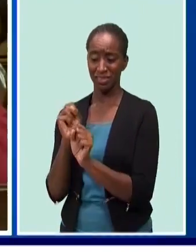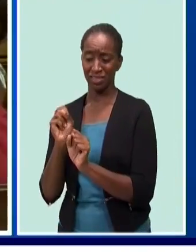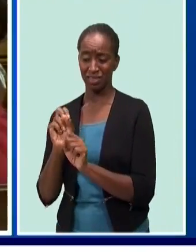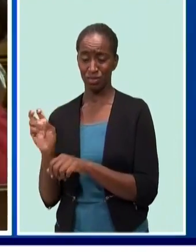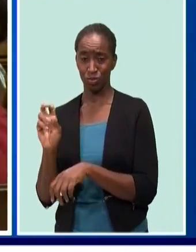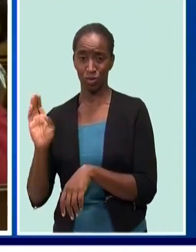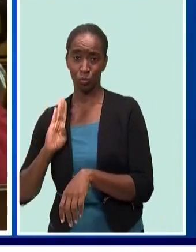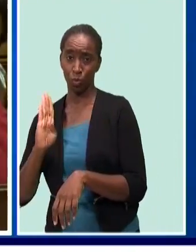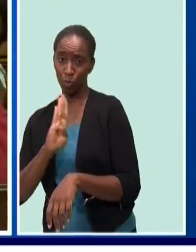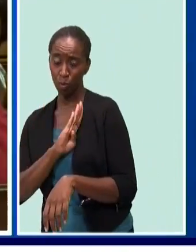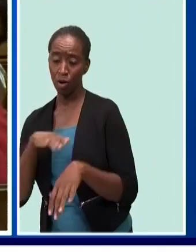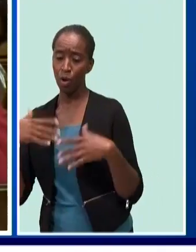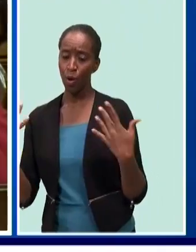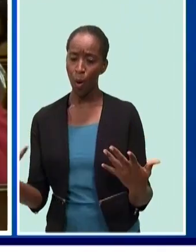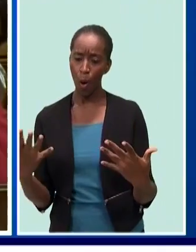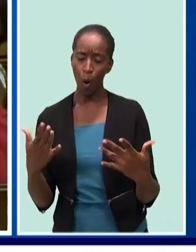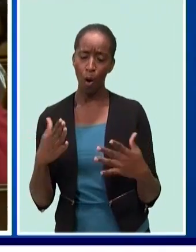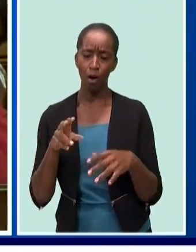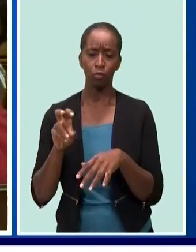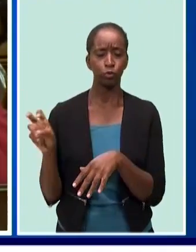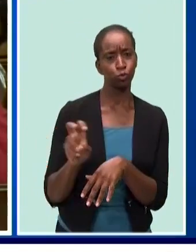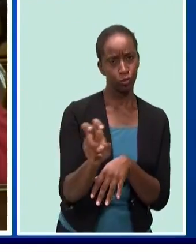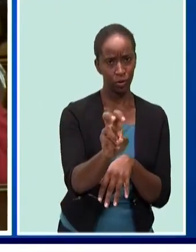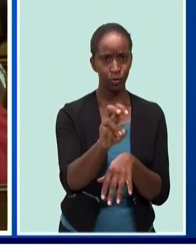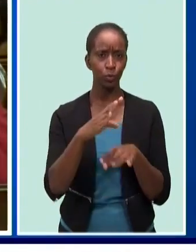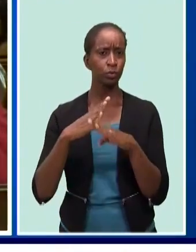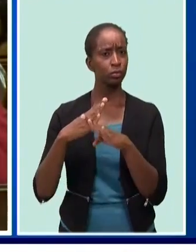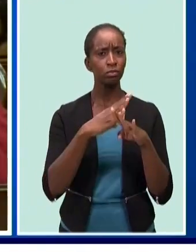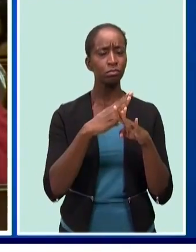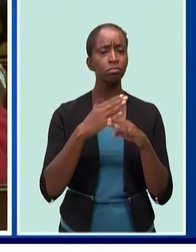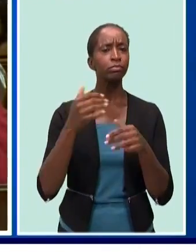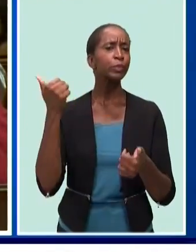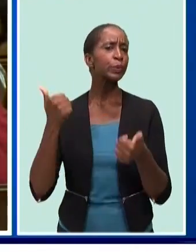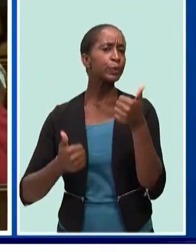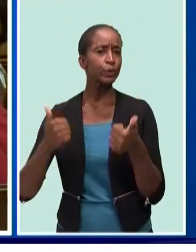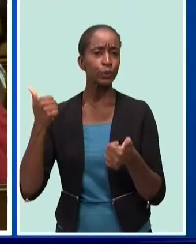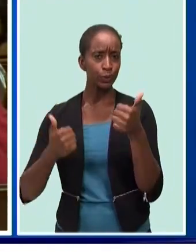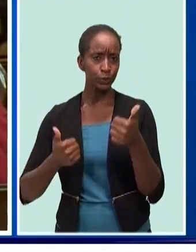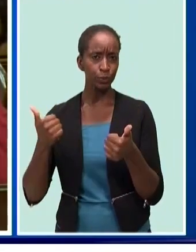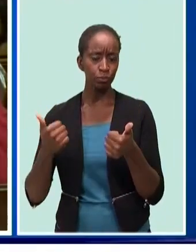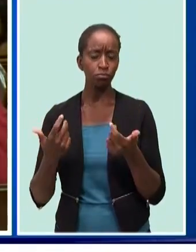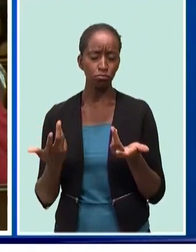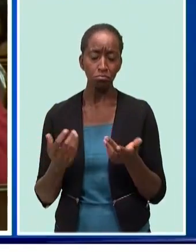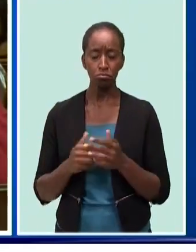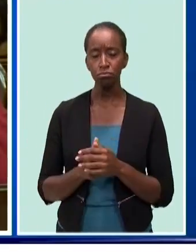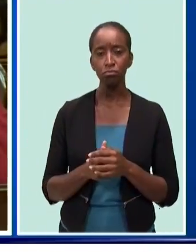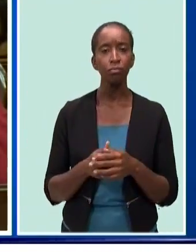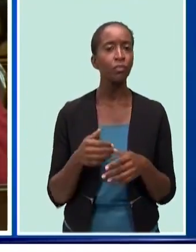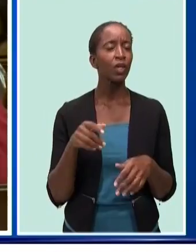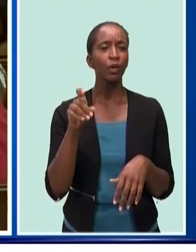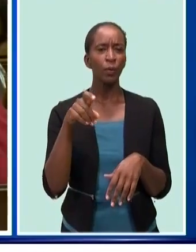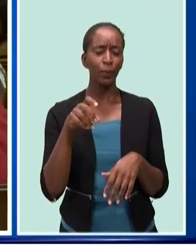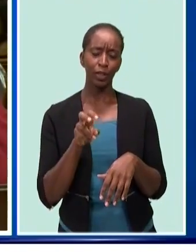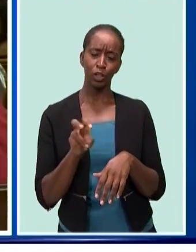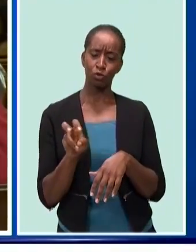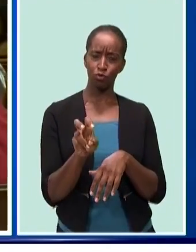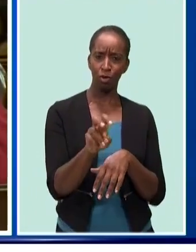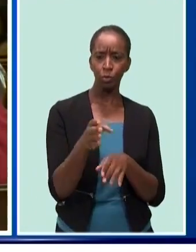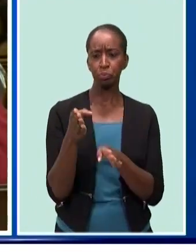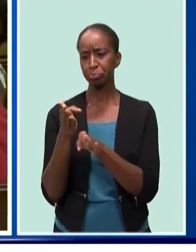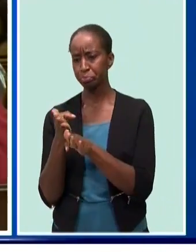We need to have a sector. It is one of the baseline sectors in any economy such as